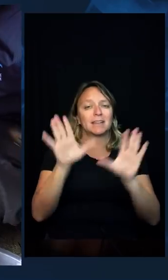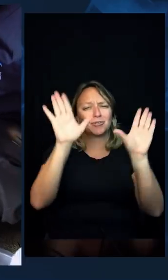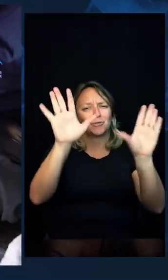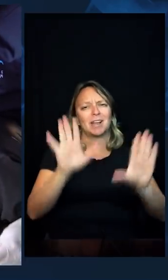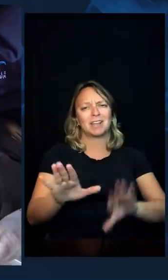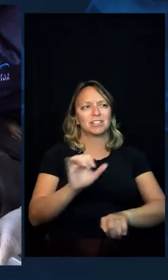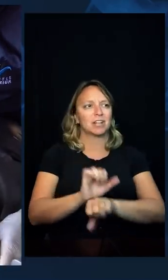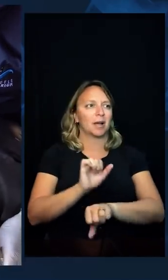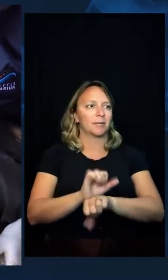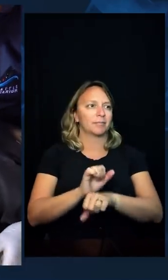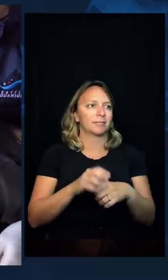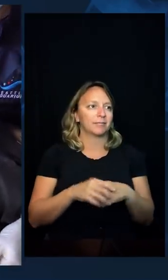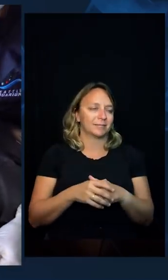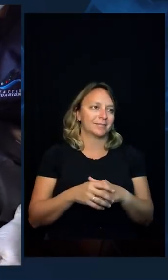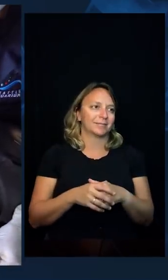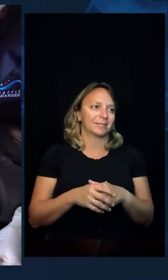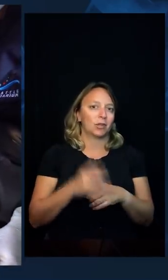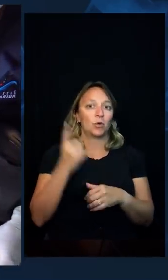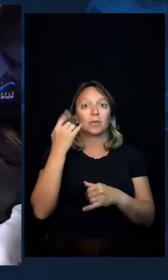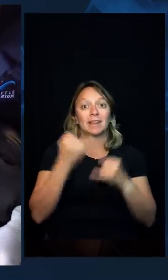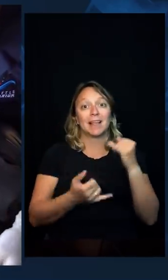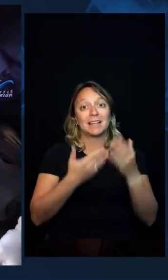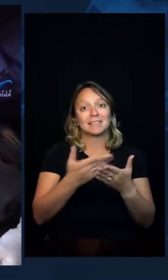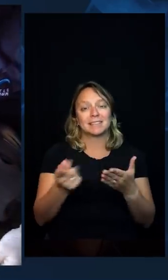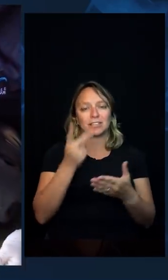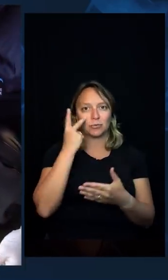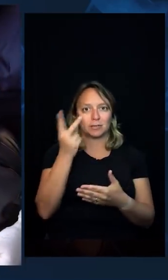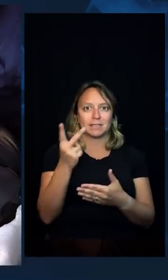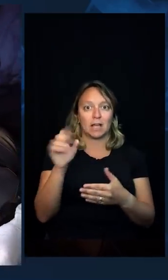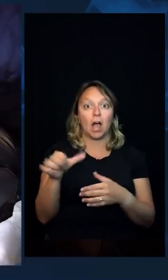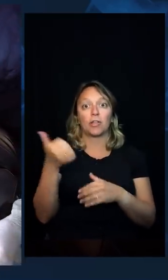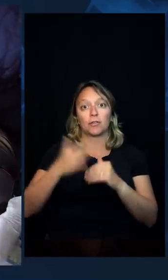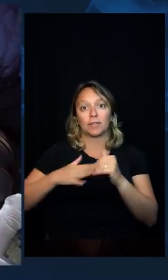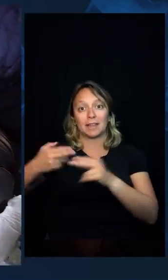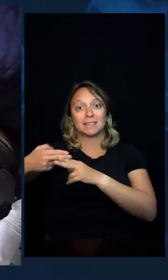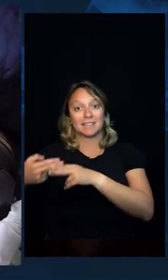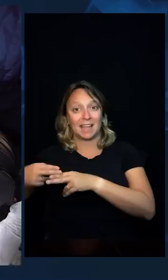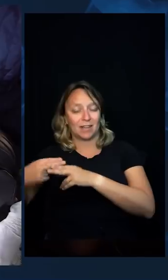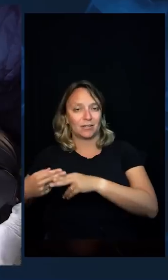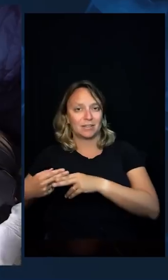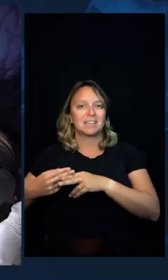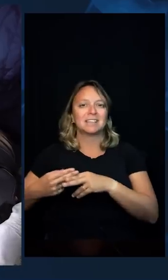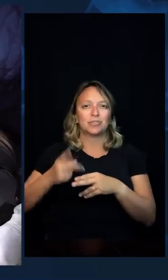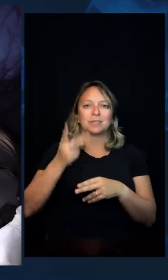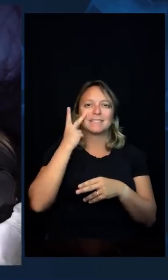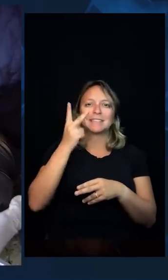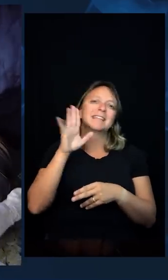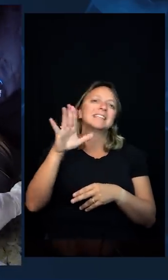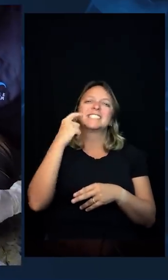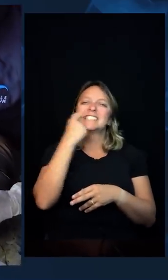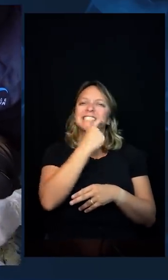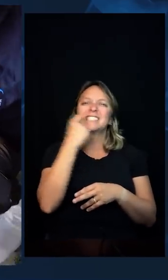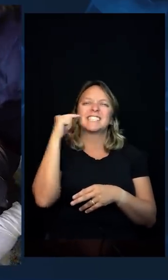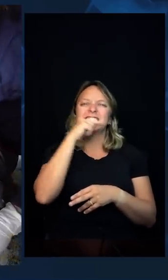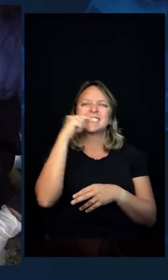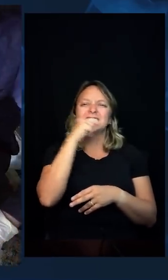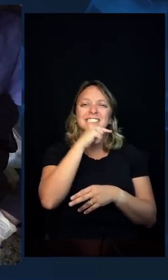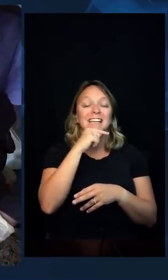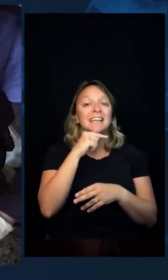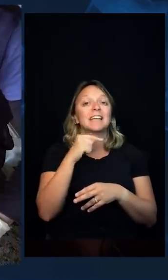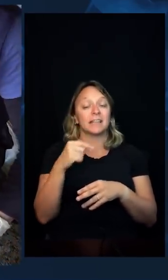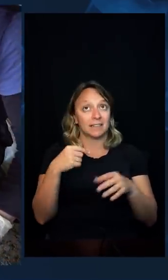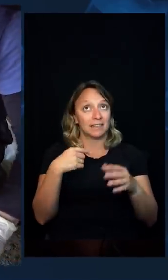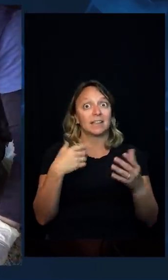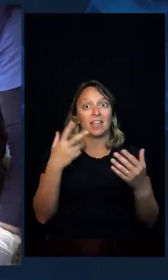One of the last few things you're gonna see here from Barney, besides getting on the scale, is Barney getting his teeth brushed. And even at 35 years